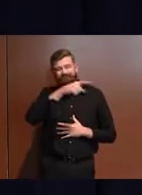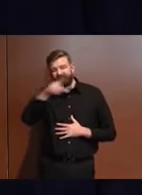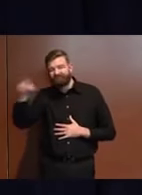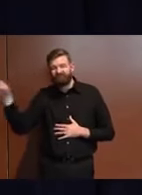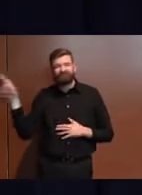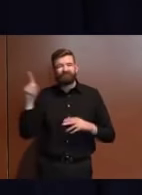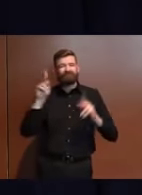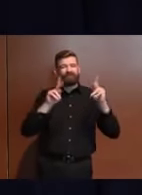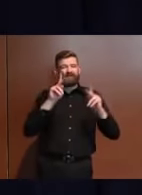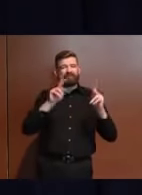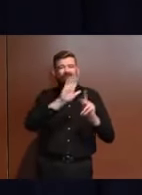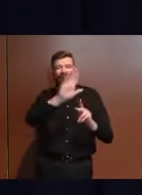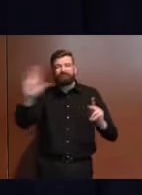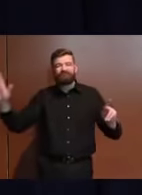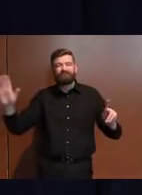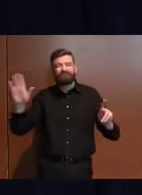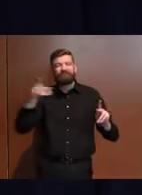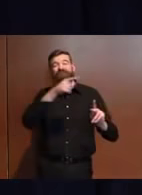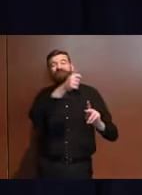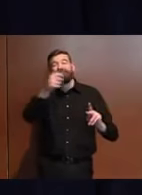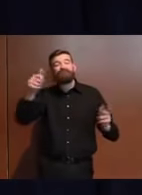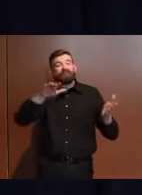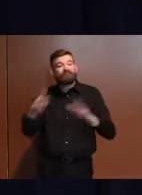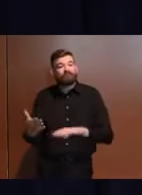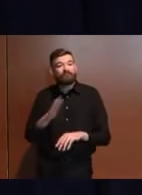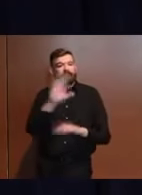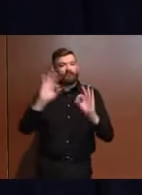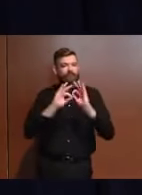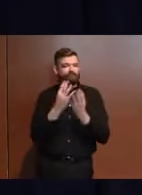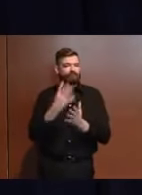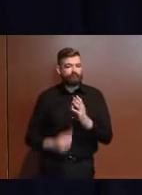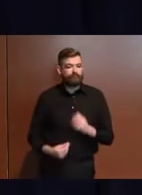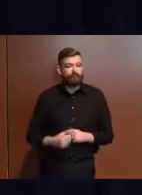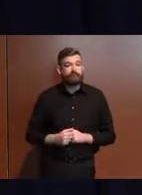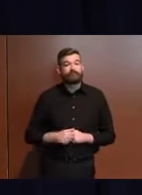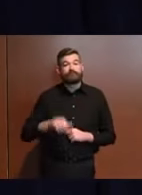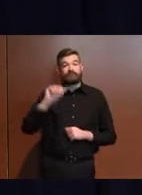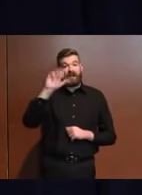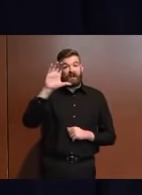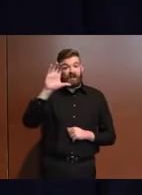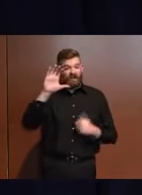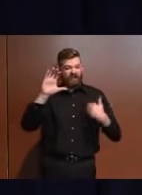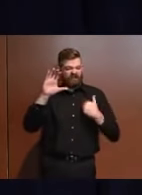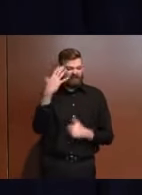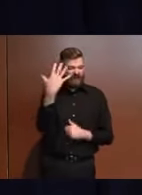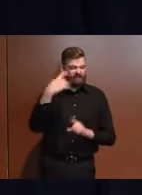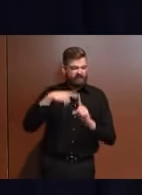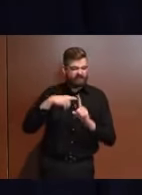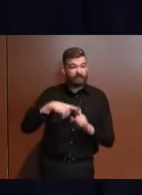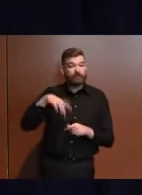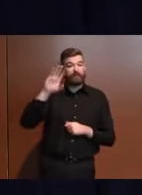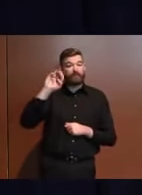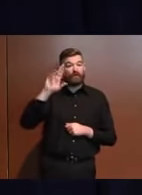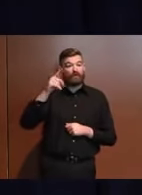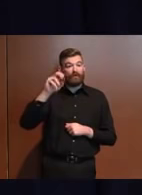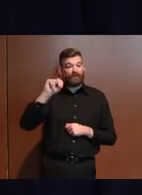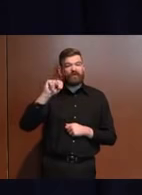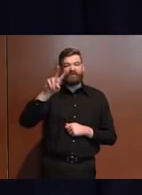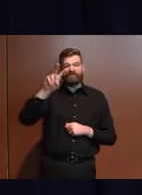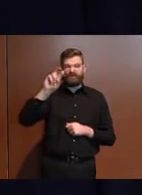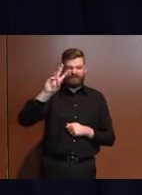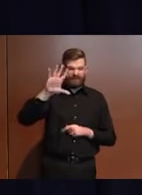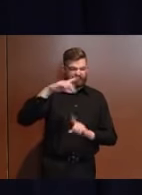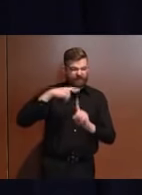of new cases is as follows: Atlantic 5, Bergen 265,